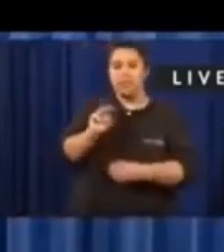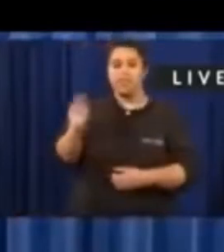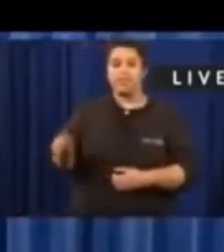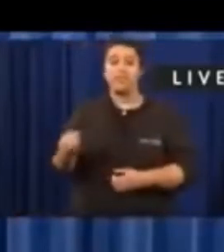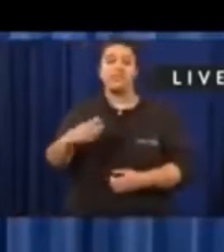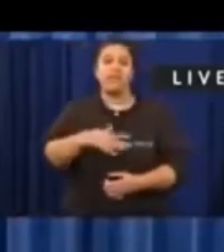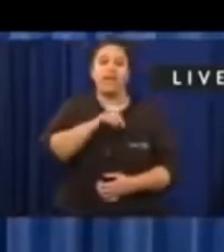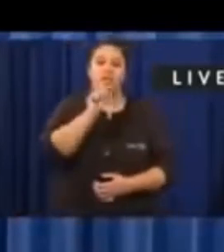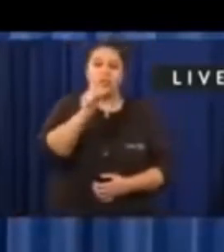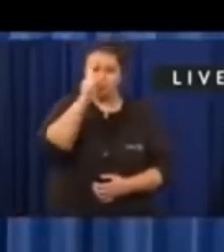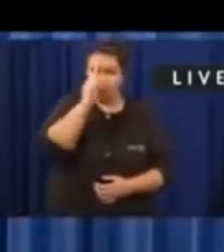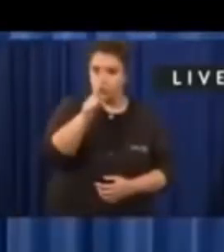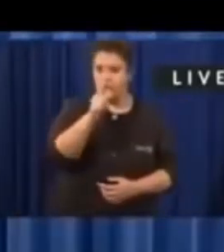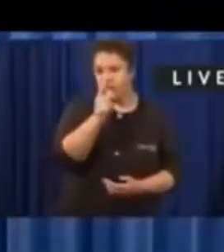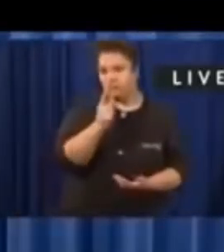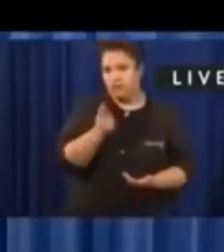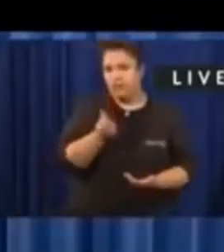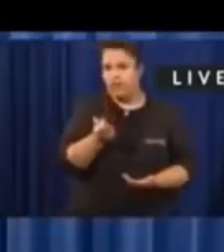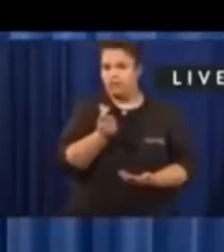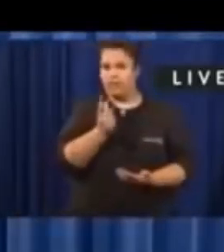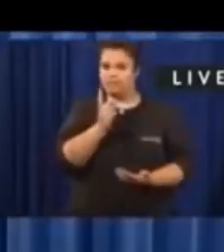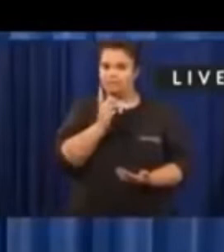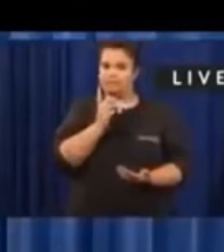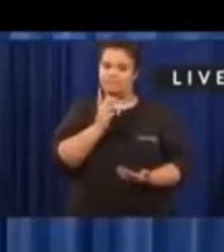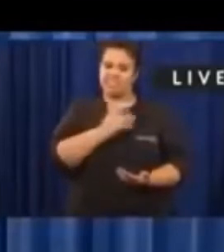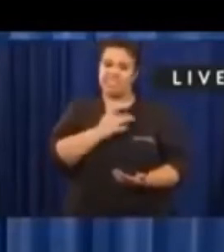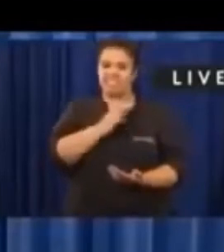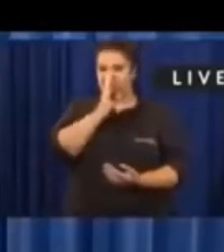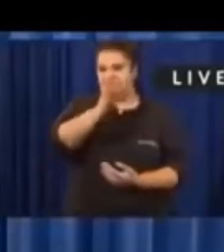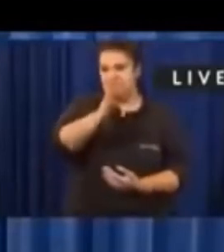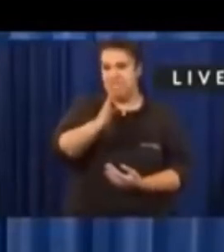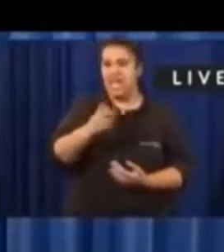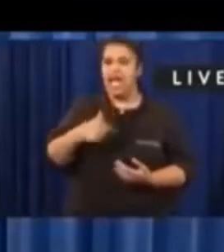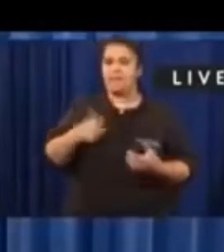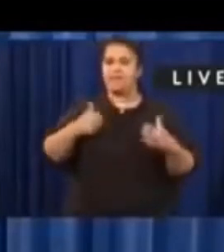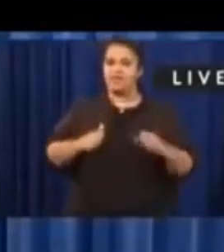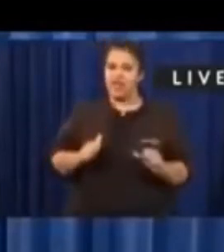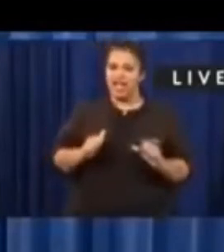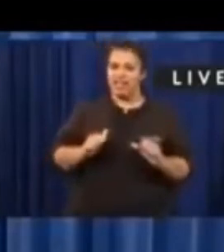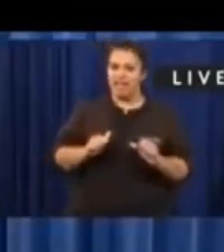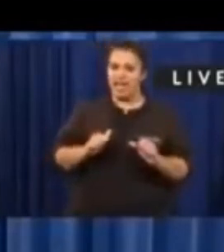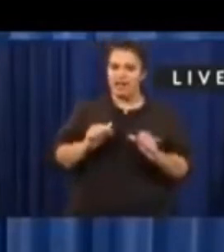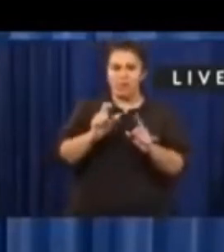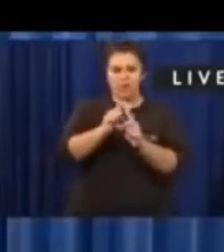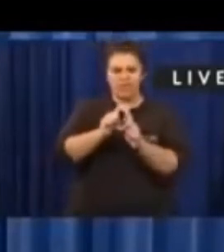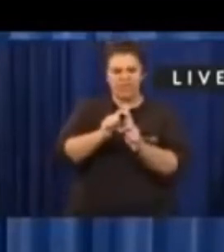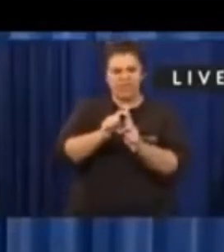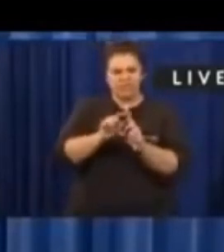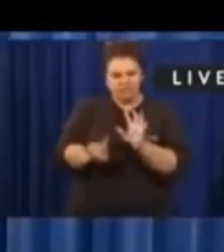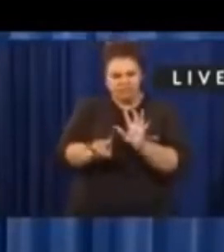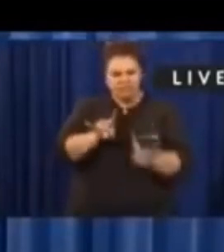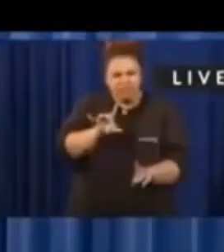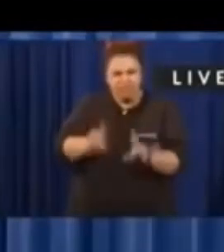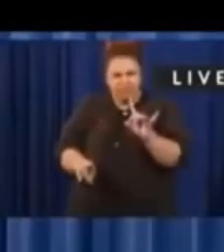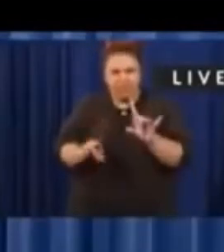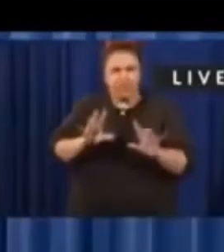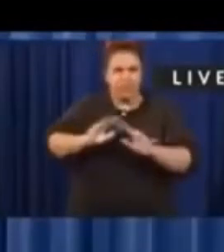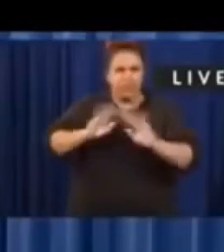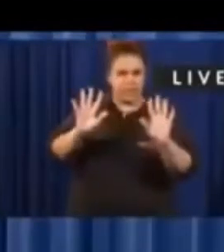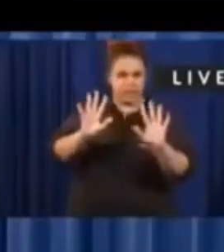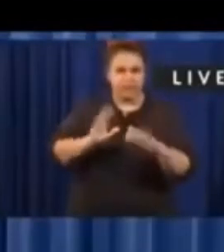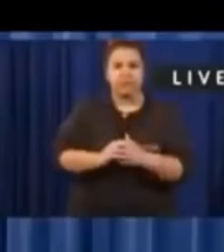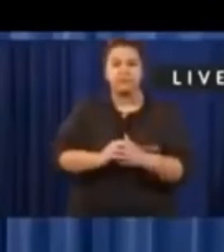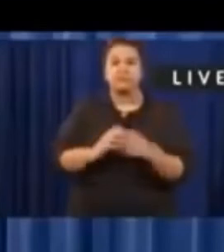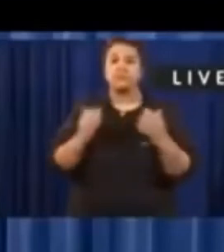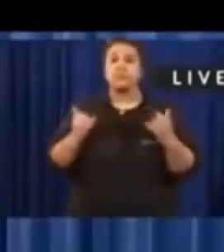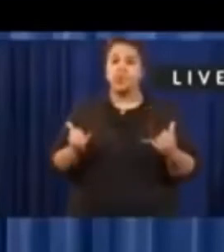very sensitive question and I'm gonna do my best to be intentional so that it's not misrepresented today it sounds us as if we're